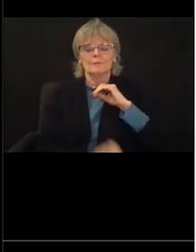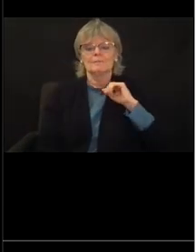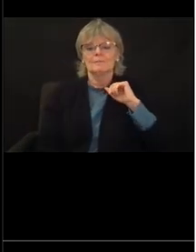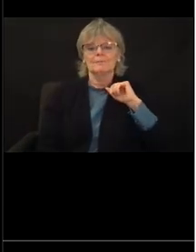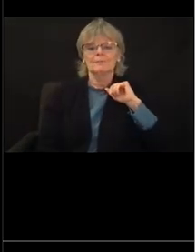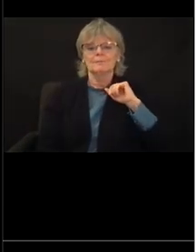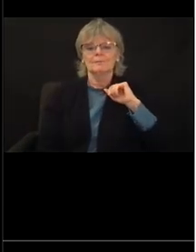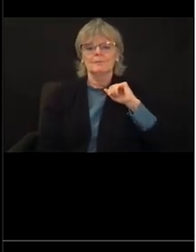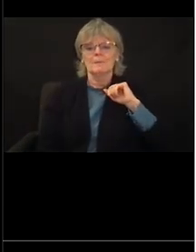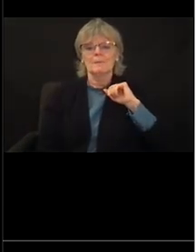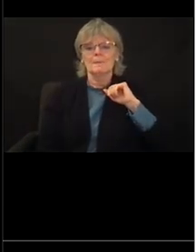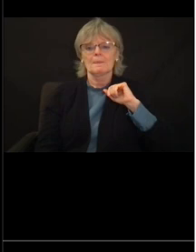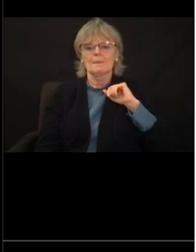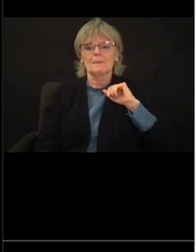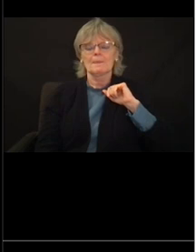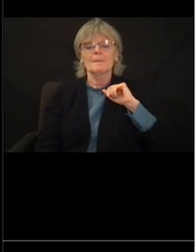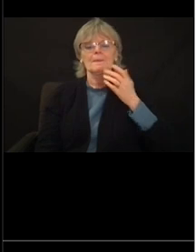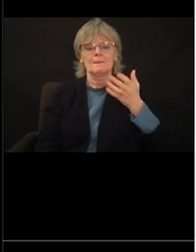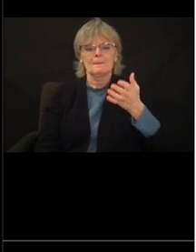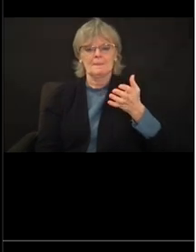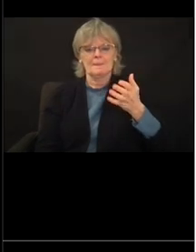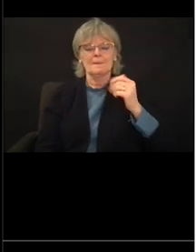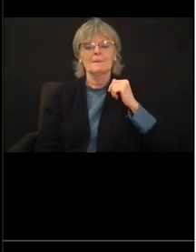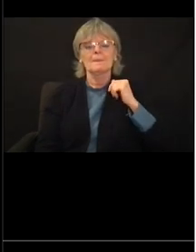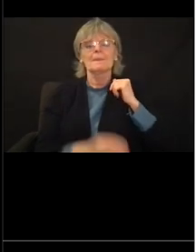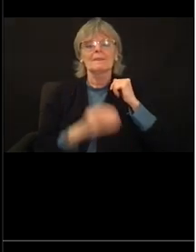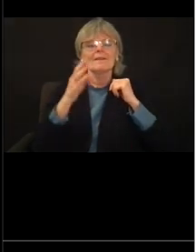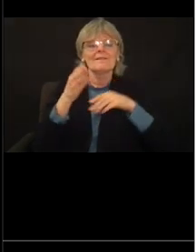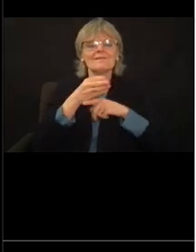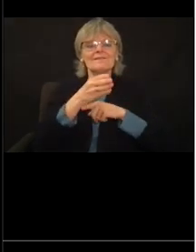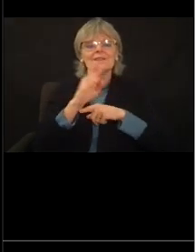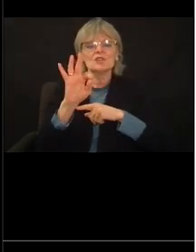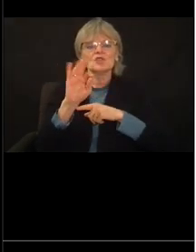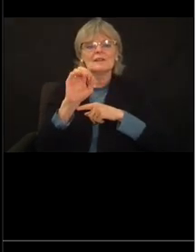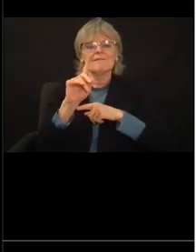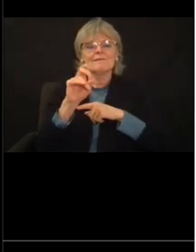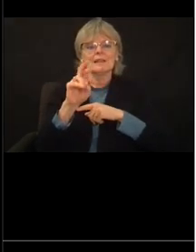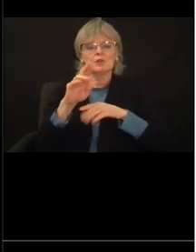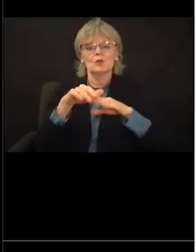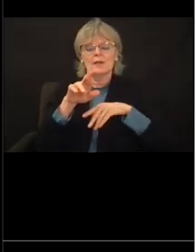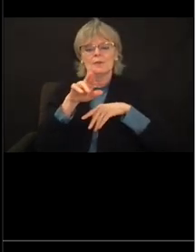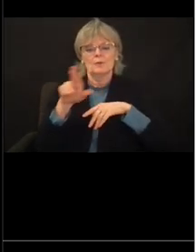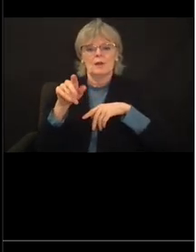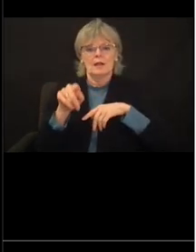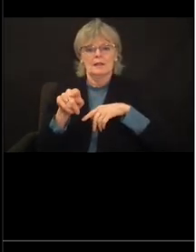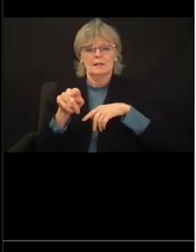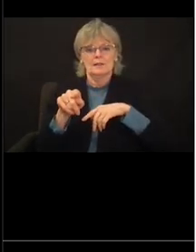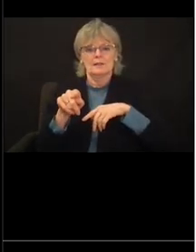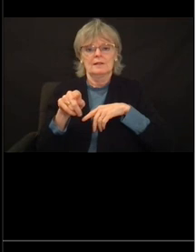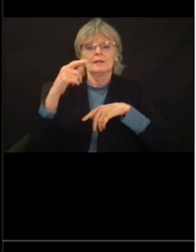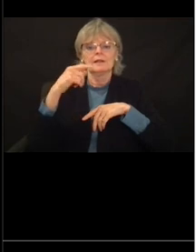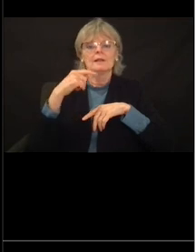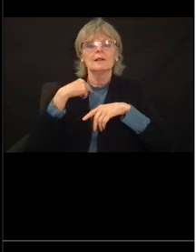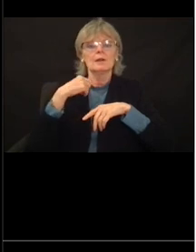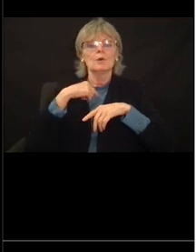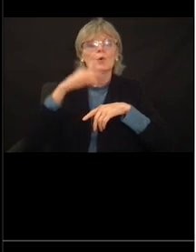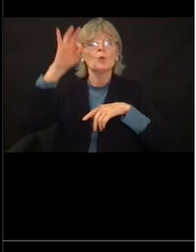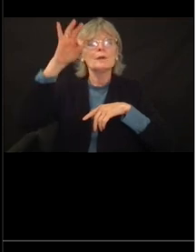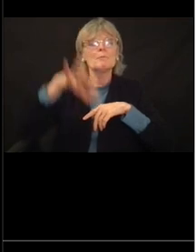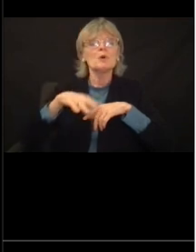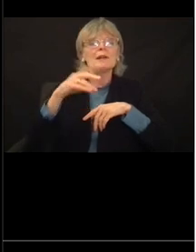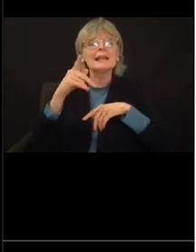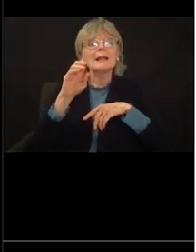are some of the things that we have. This is the fish feeder on the right. So this is something we would drop into the bottom of the pools,